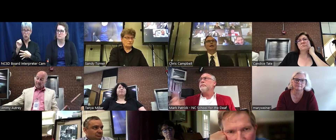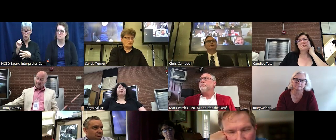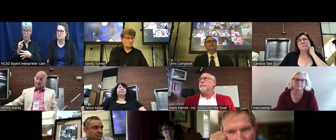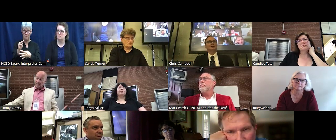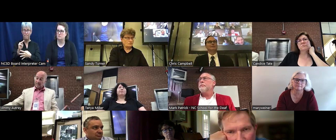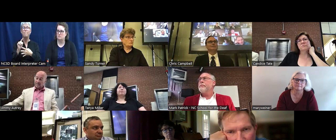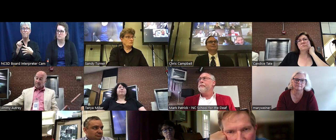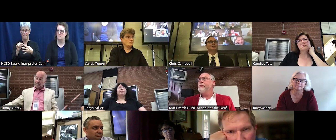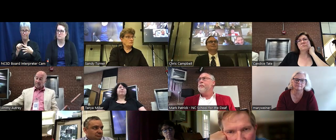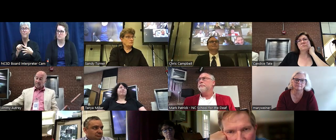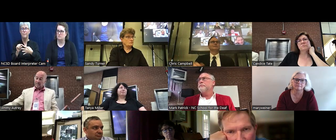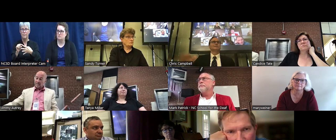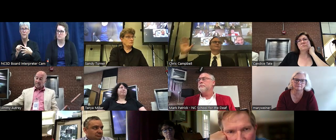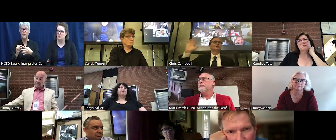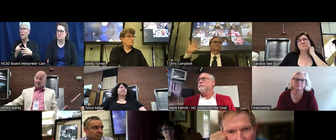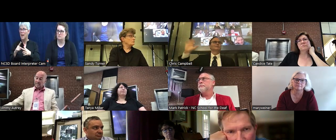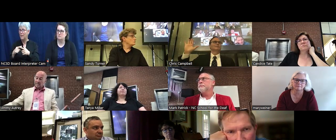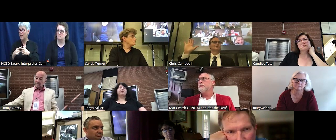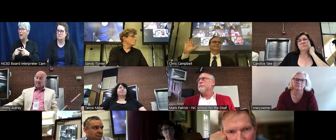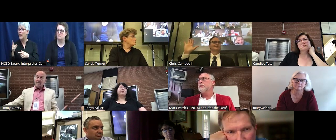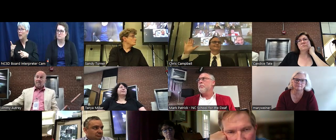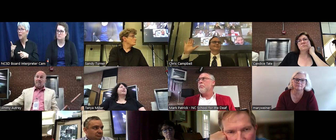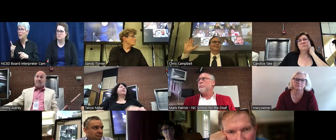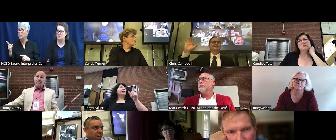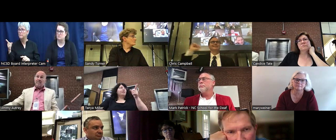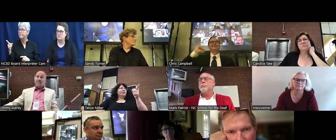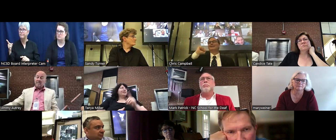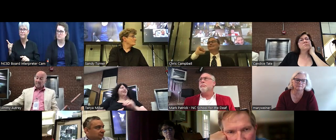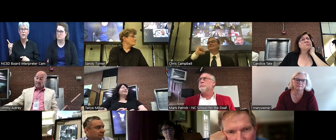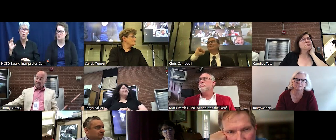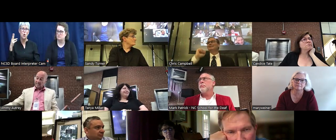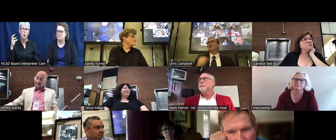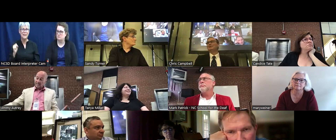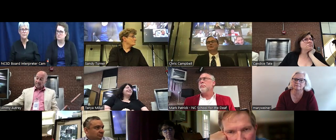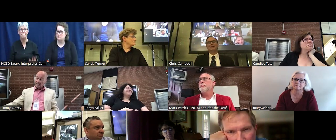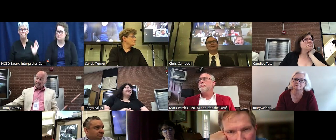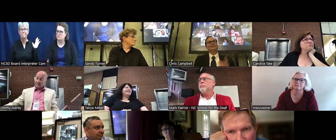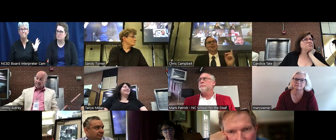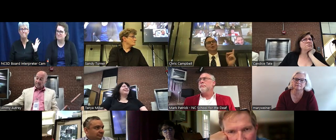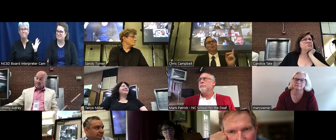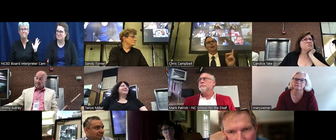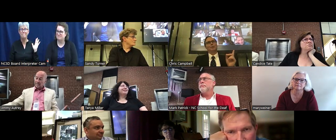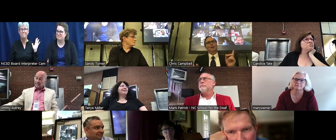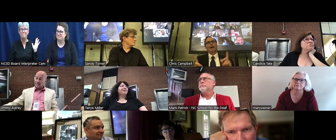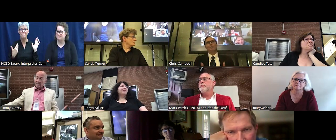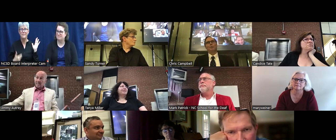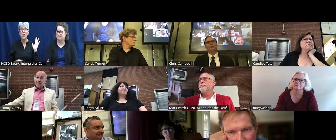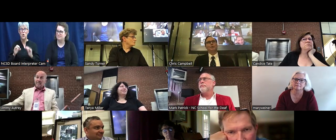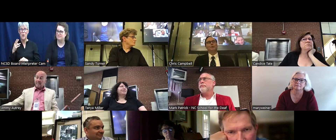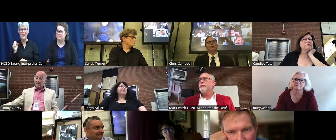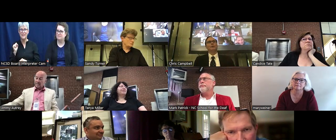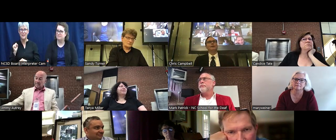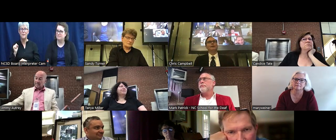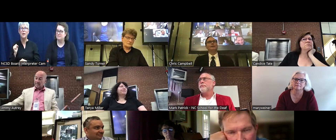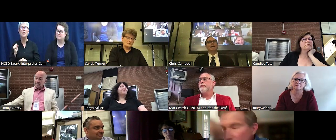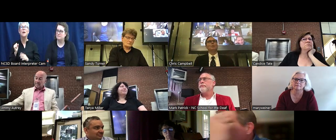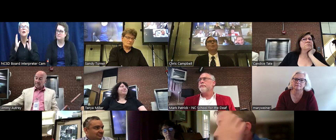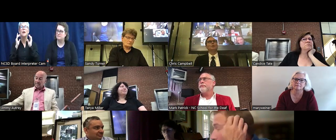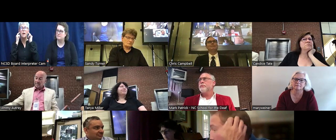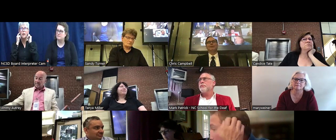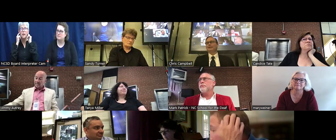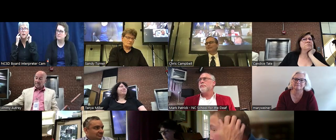and that's the one that you'll be in attendance for. Good. So this is Chris. So what I will do is